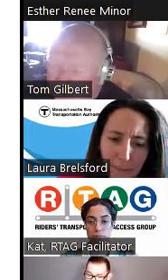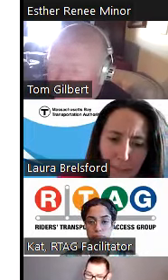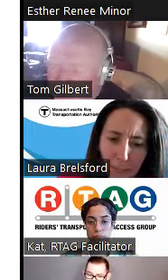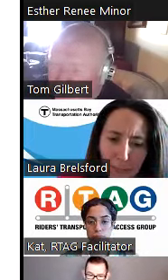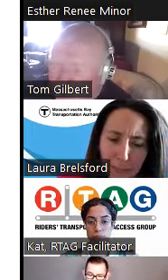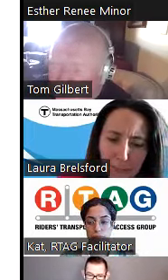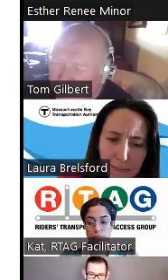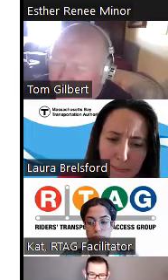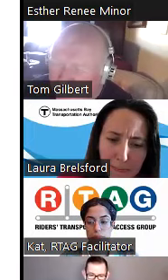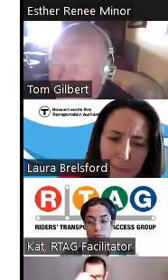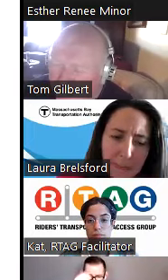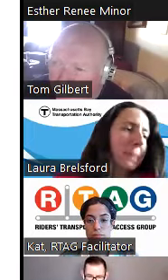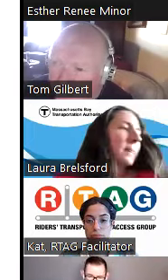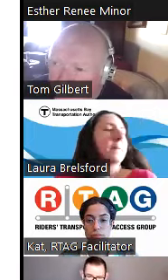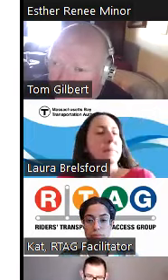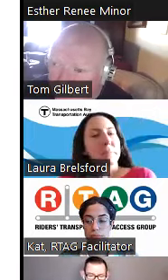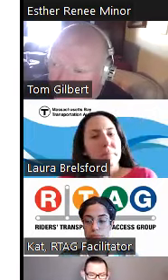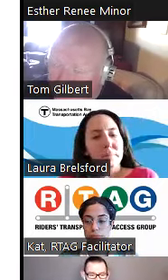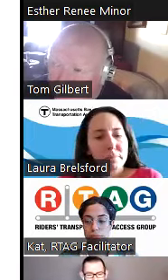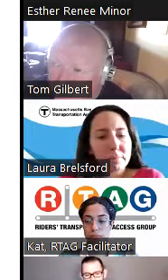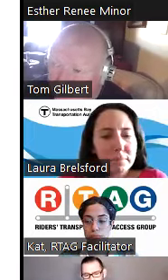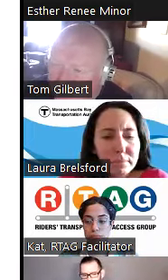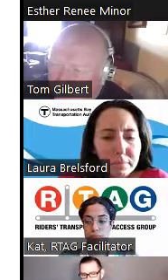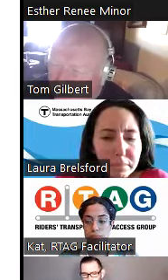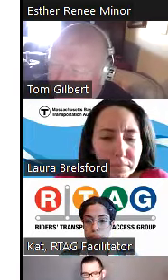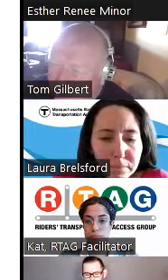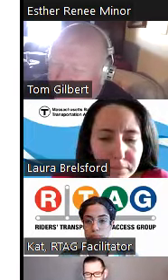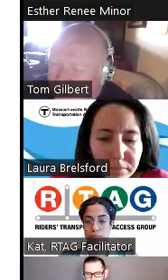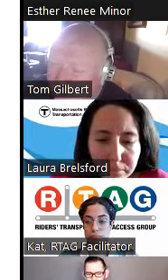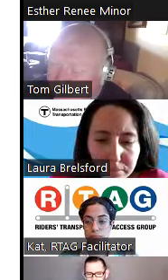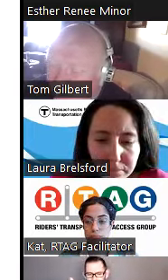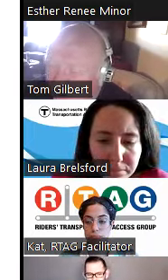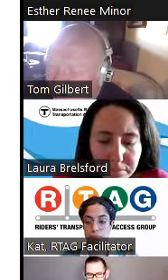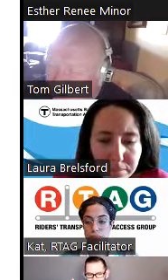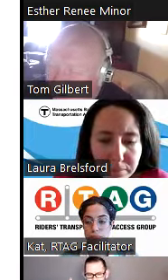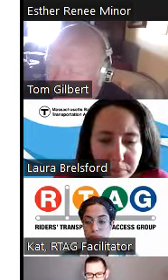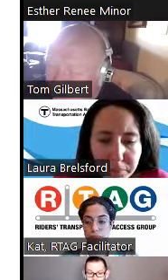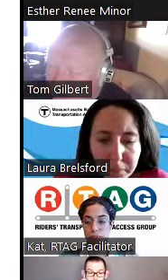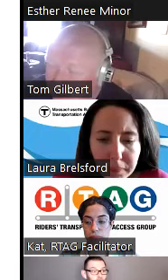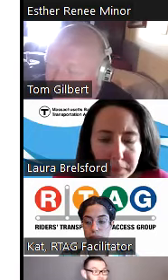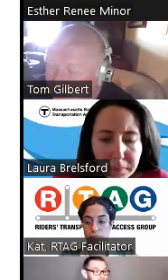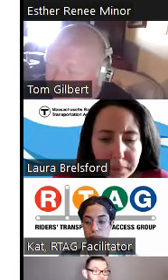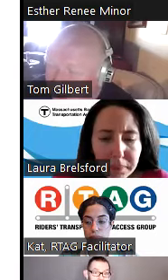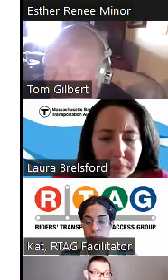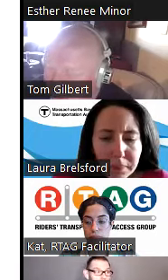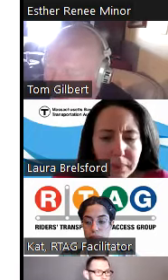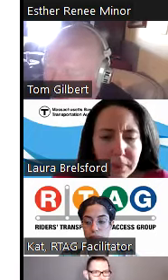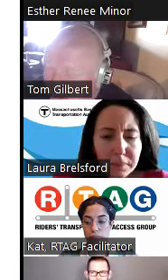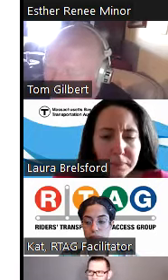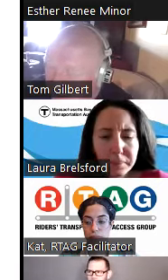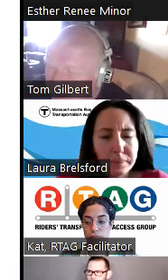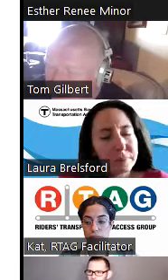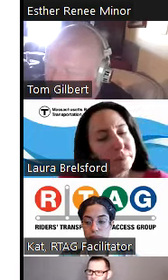saying that. In fact, I think I was talking to Glenda and she's noticed it too, that it'll say it and the train will be gone, or it'll say it, the train will be